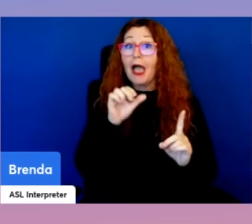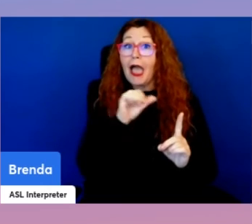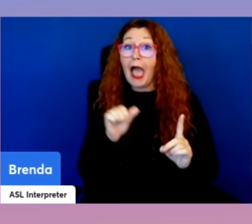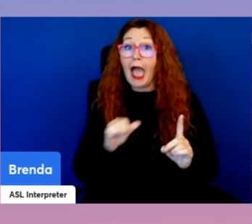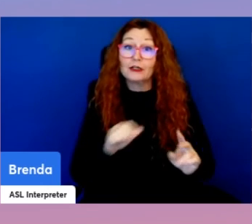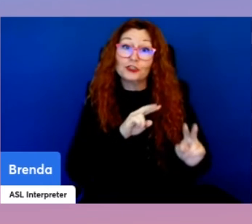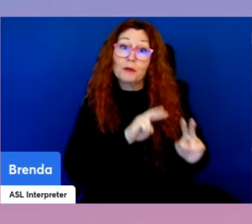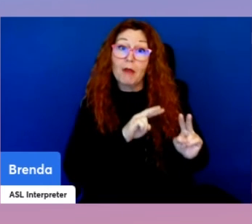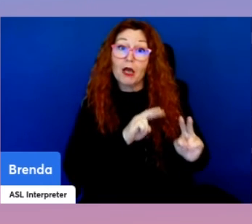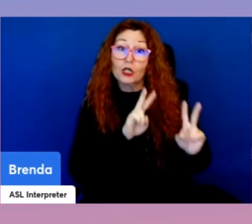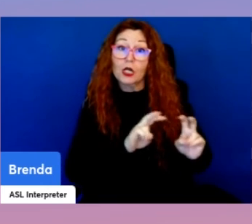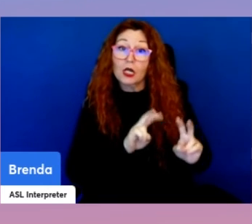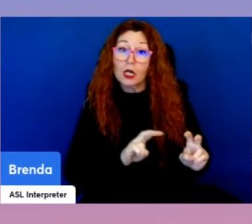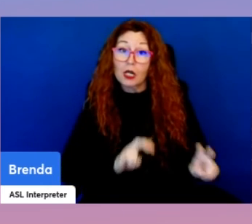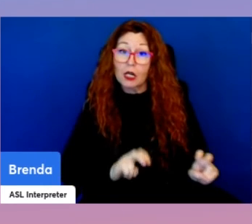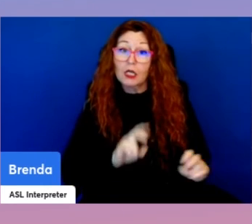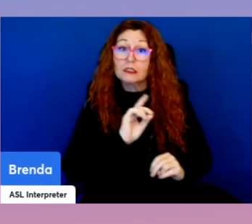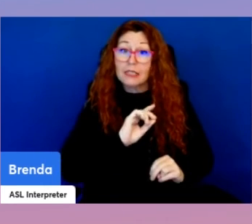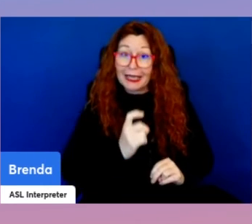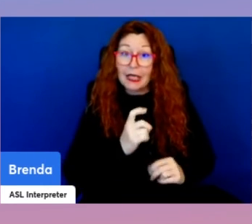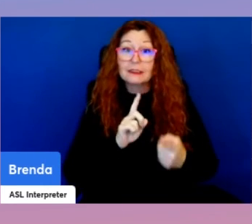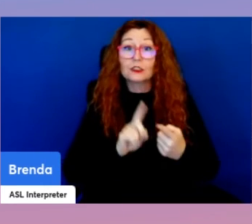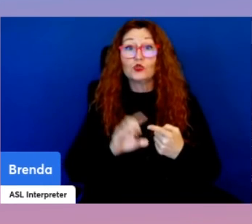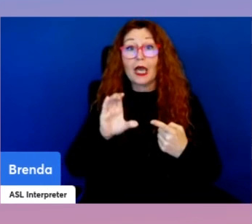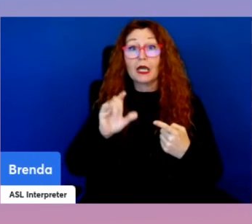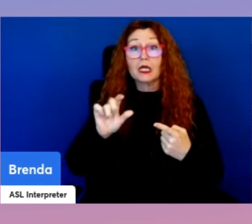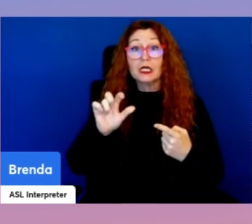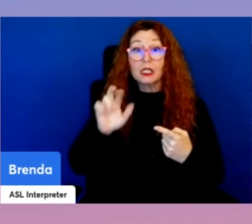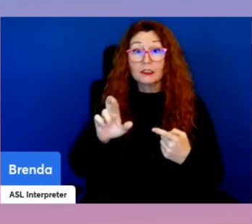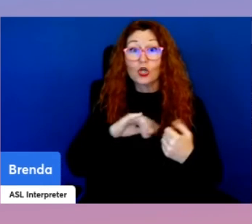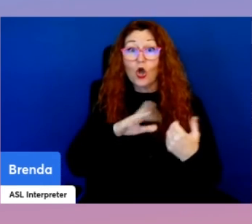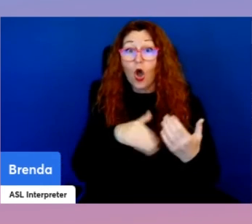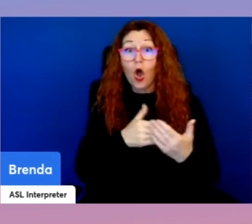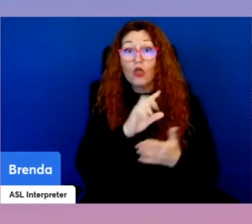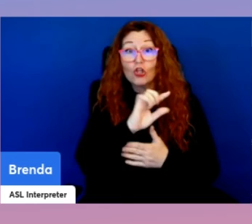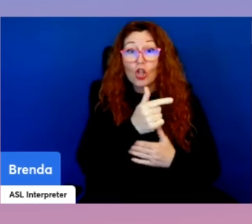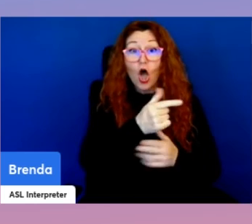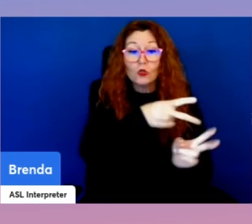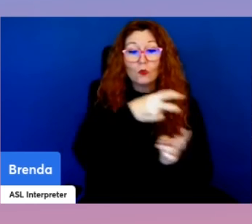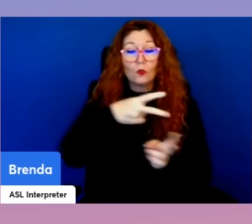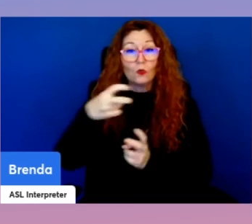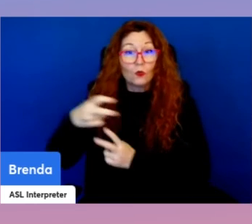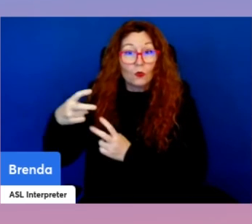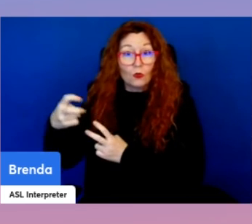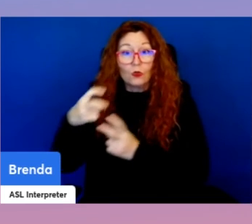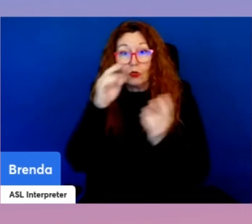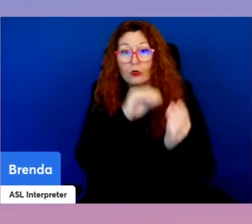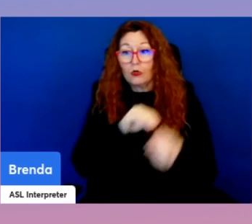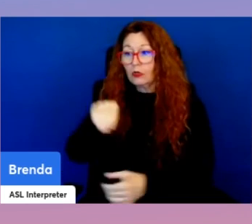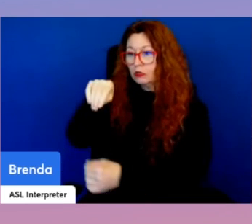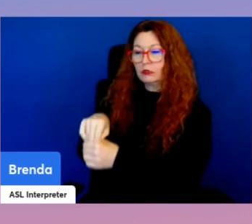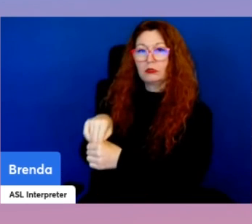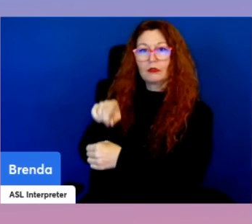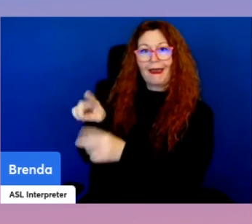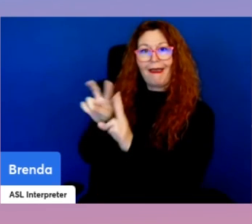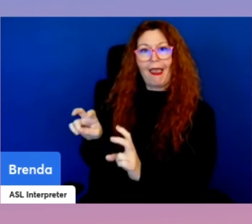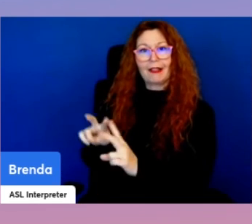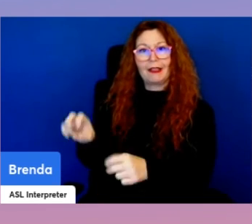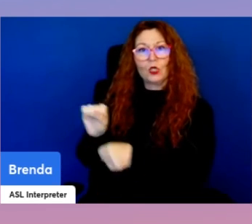diagnostics to our Kubernetes cluster to basically suck all those logs out of the cluster and put them into our log analytics